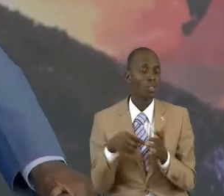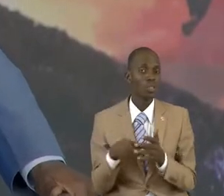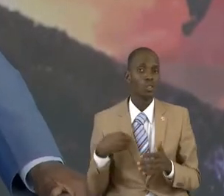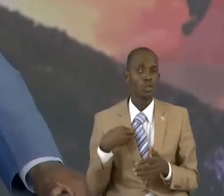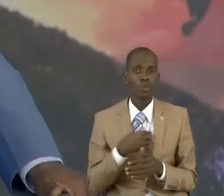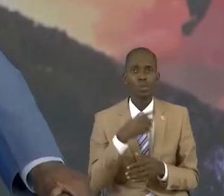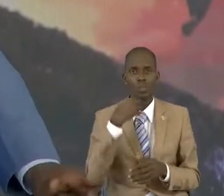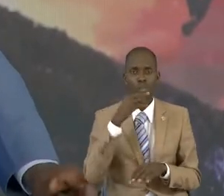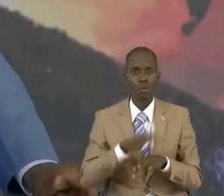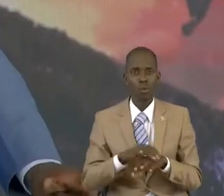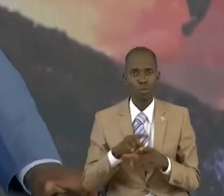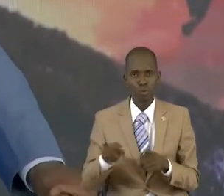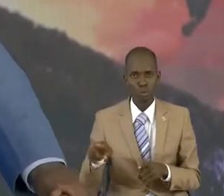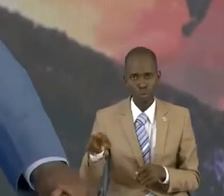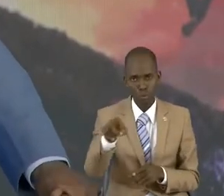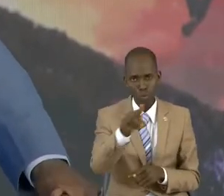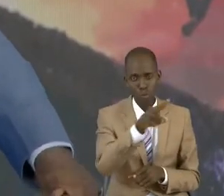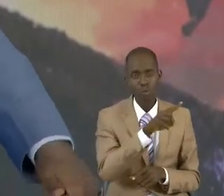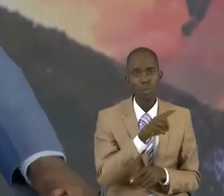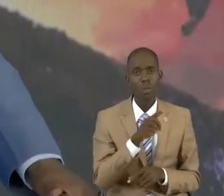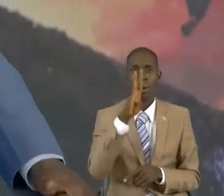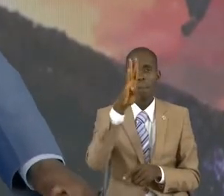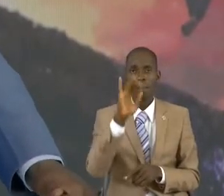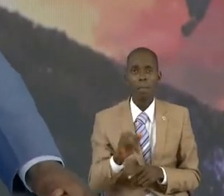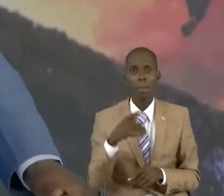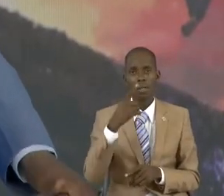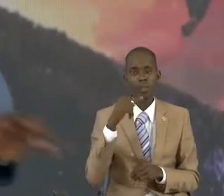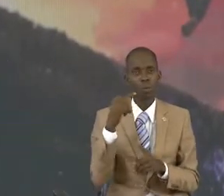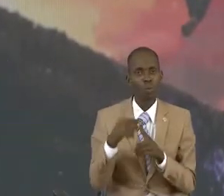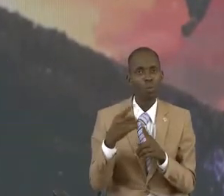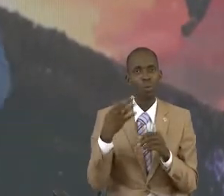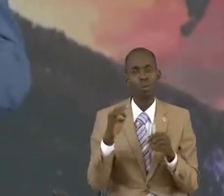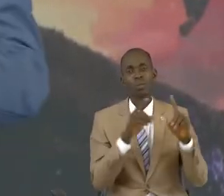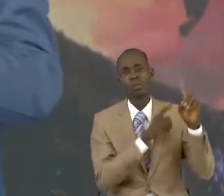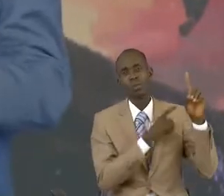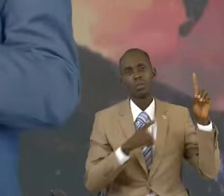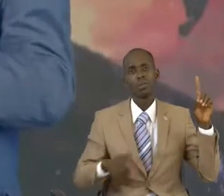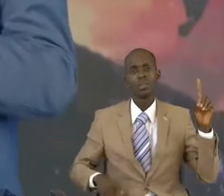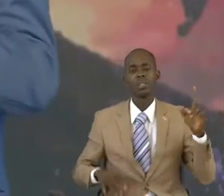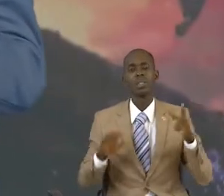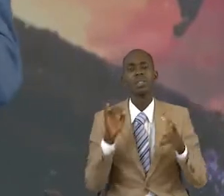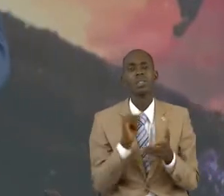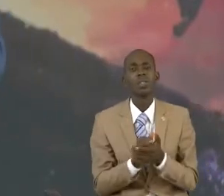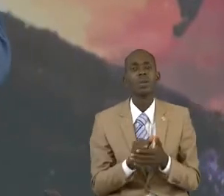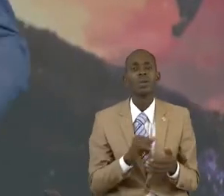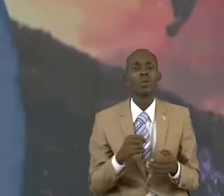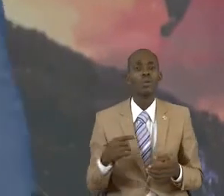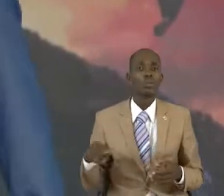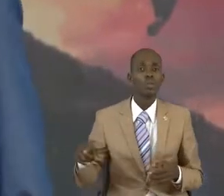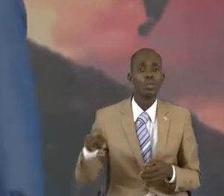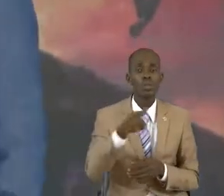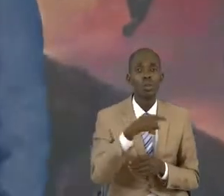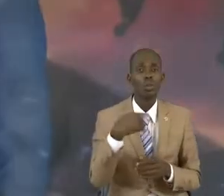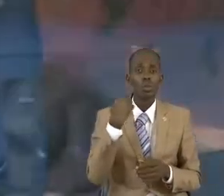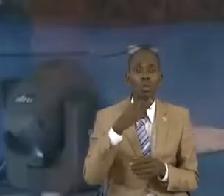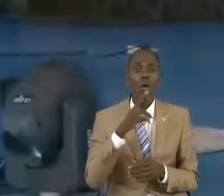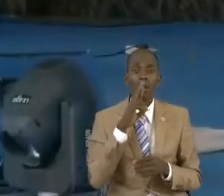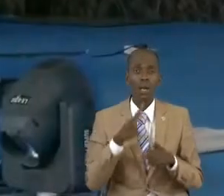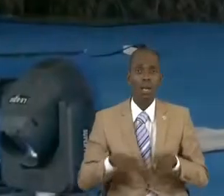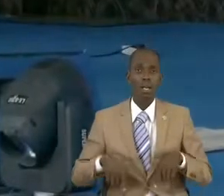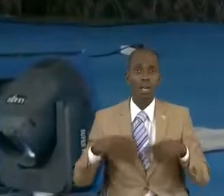you by the word of the Lord, that we which are alive and